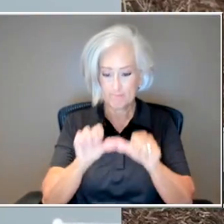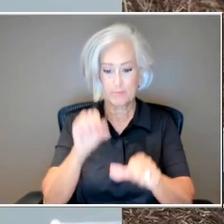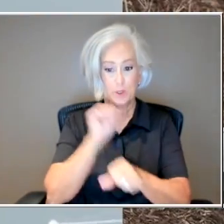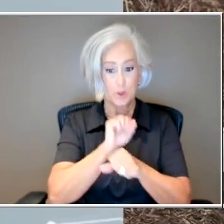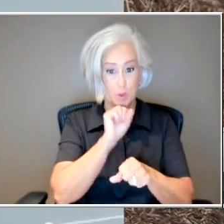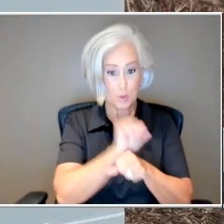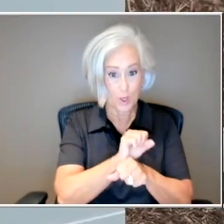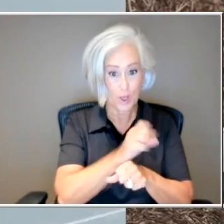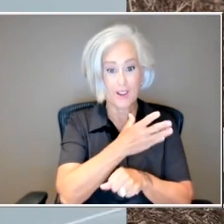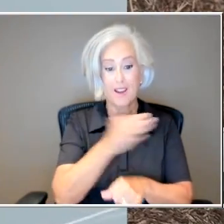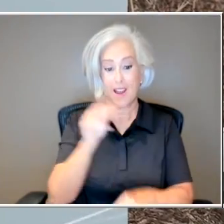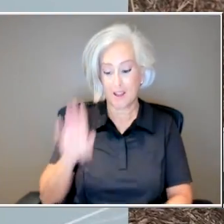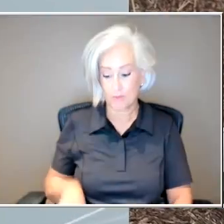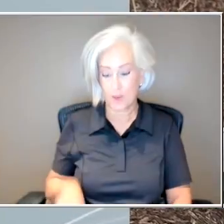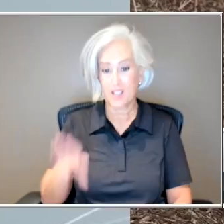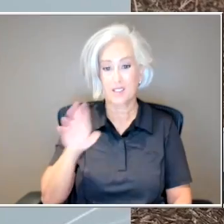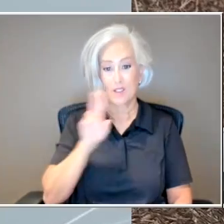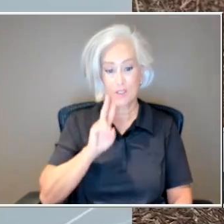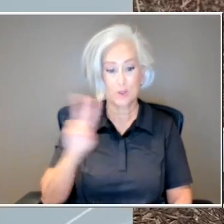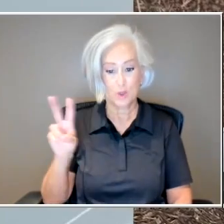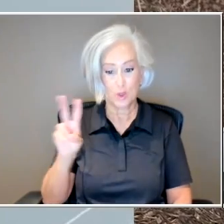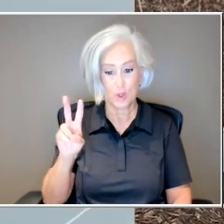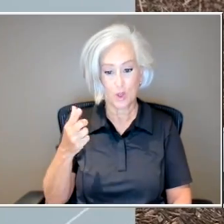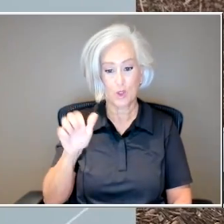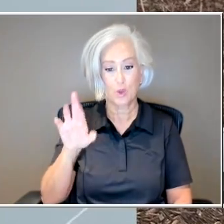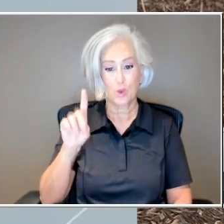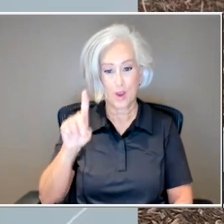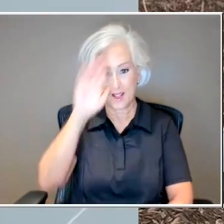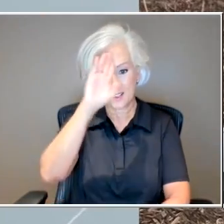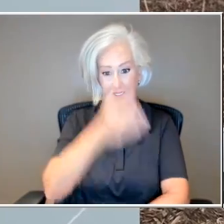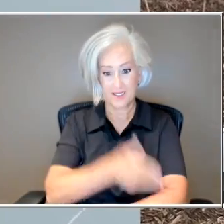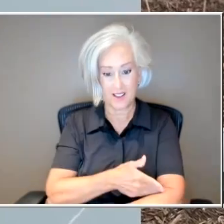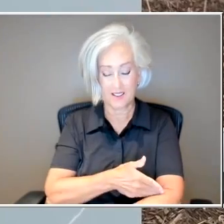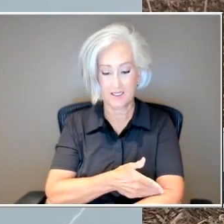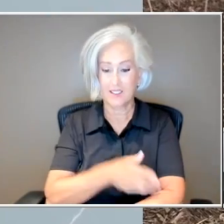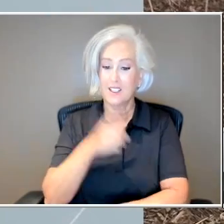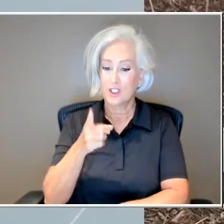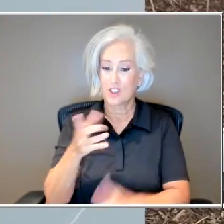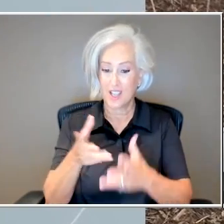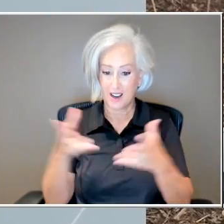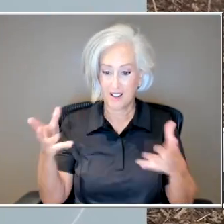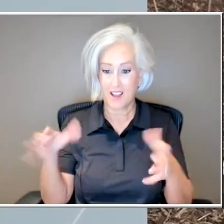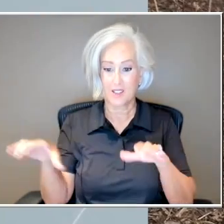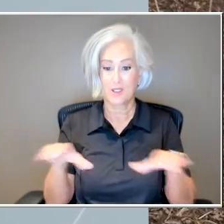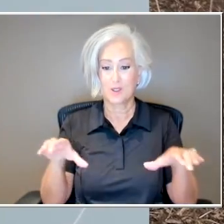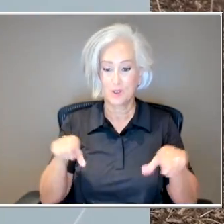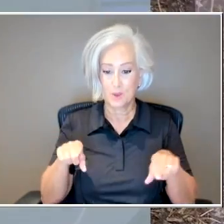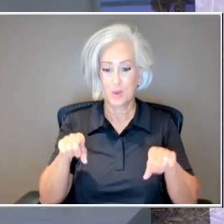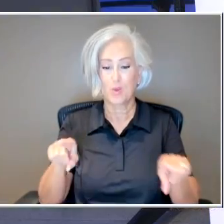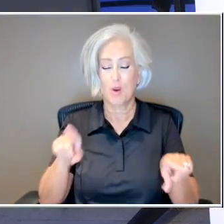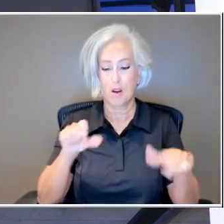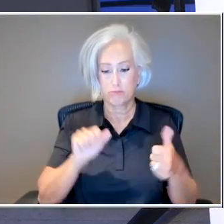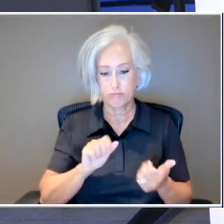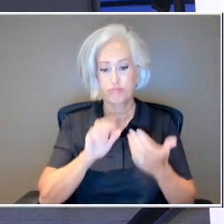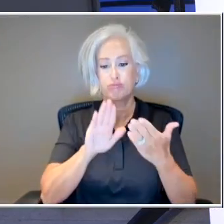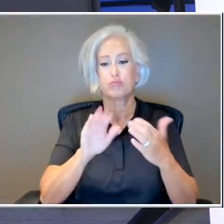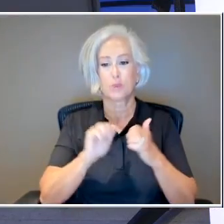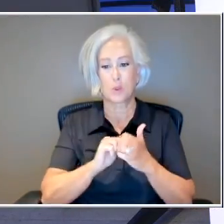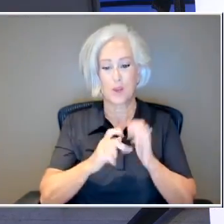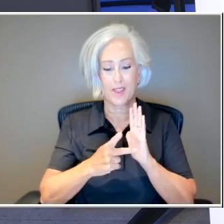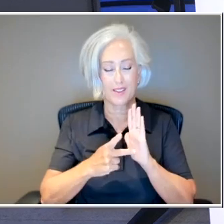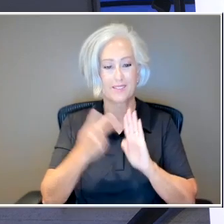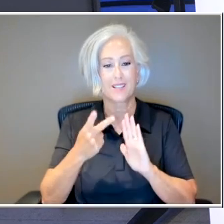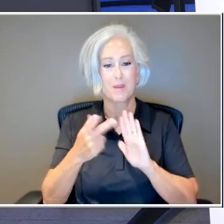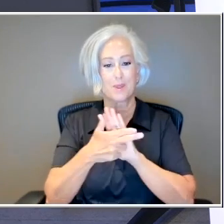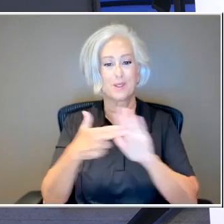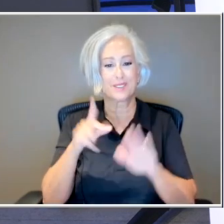her 2-year-old grandson. And it's safe to say she had a lot to juggle while facing her double diagnosis. But we are so glad to have Ava